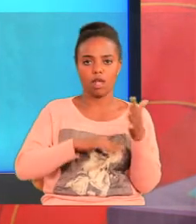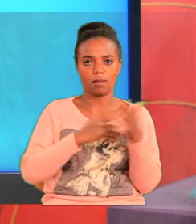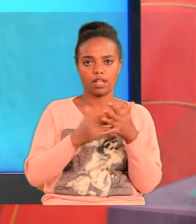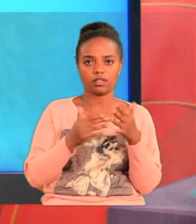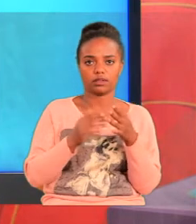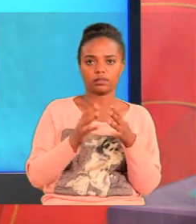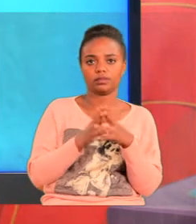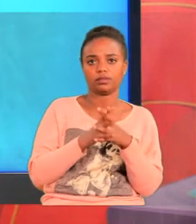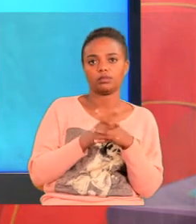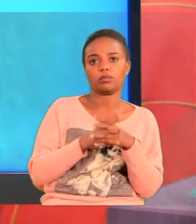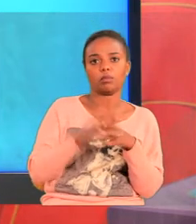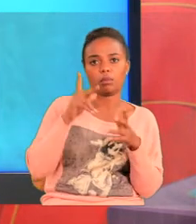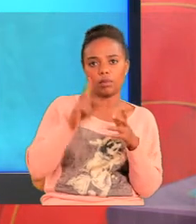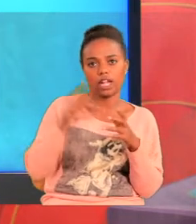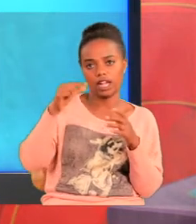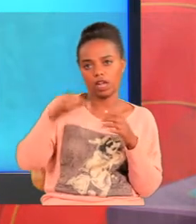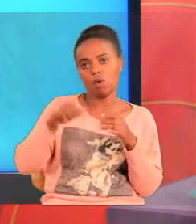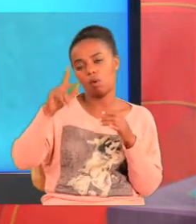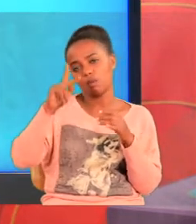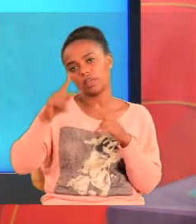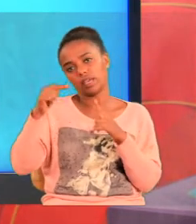P implies Q and Q.